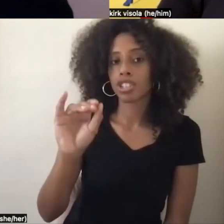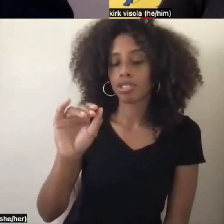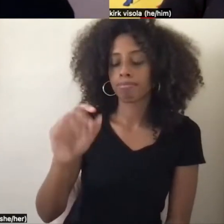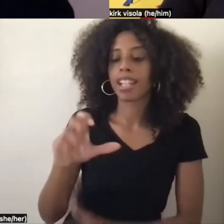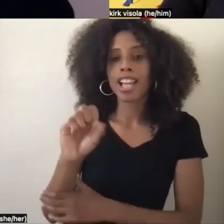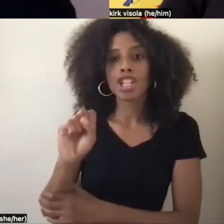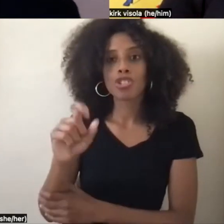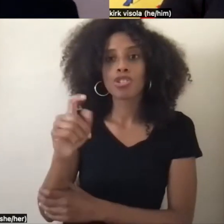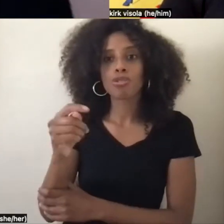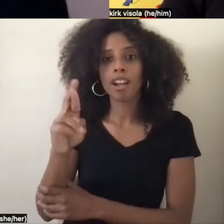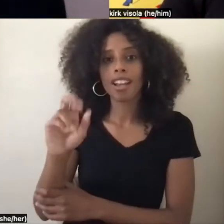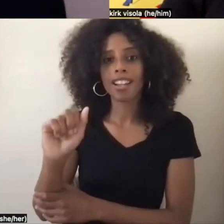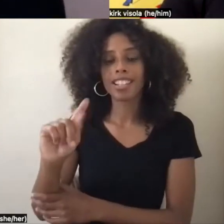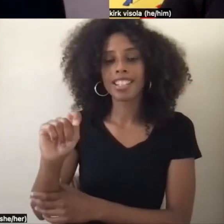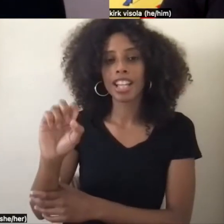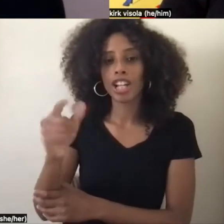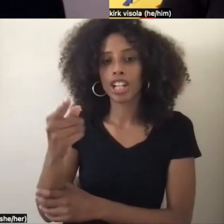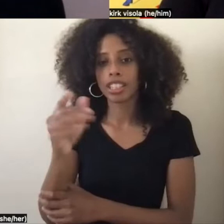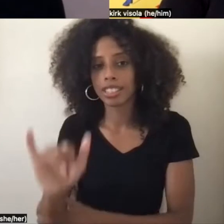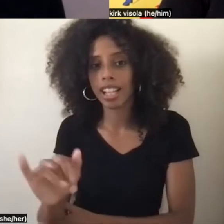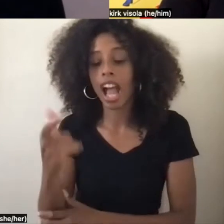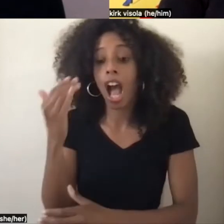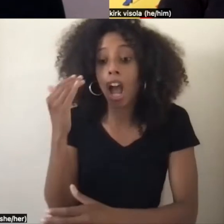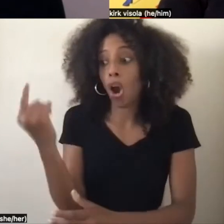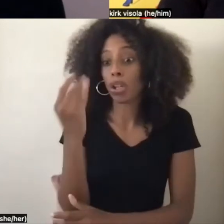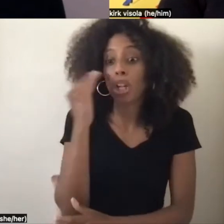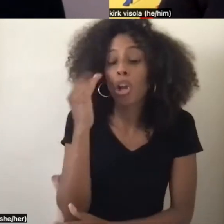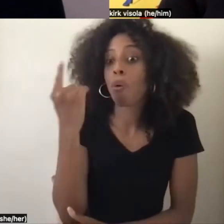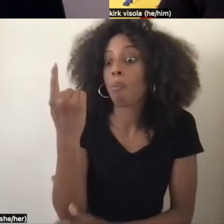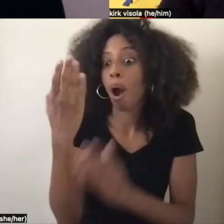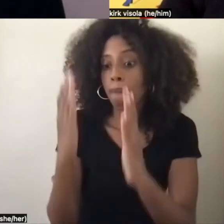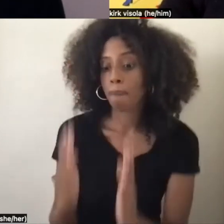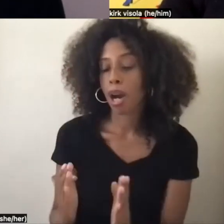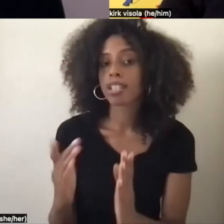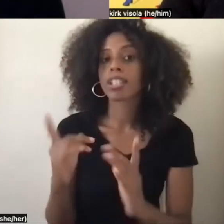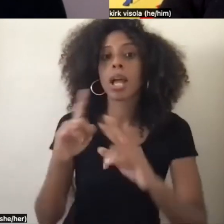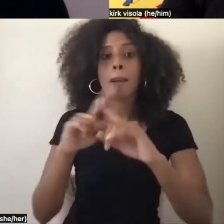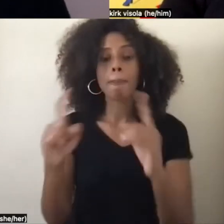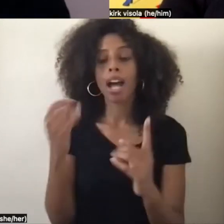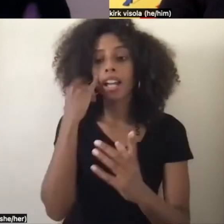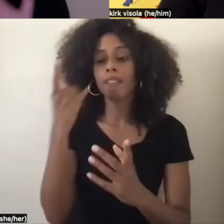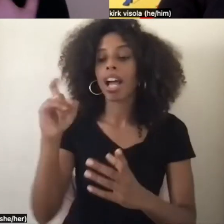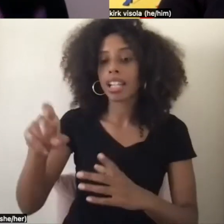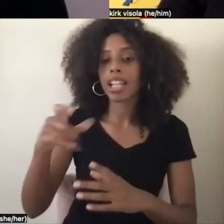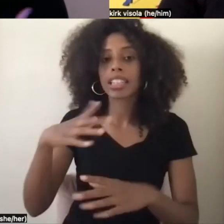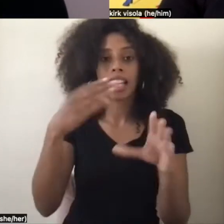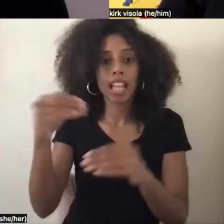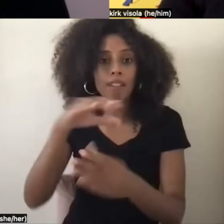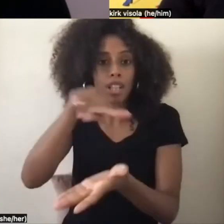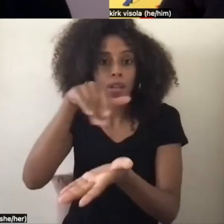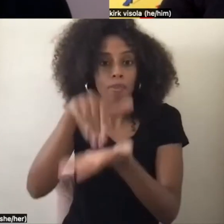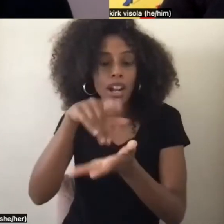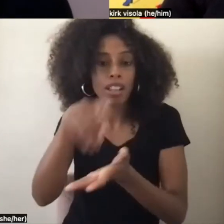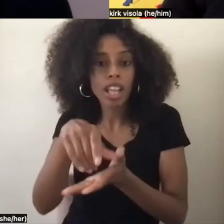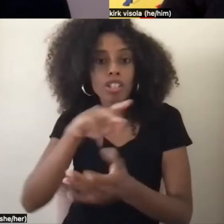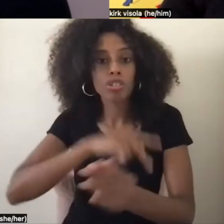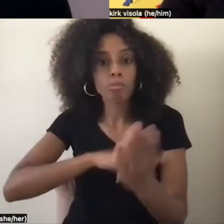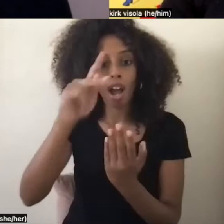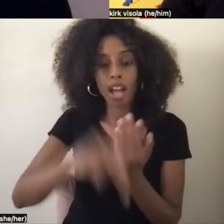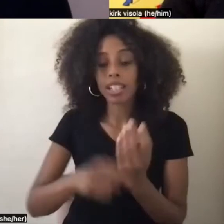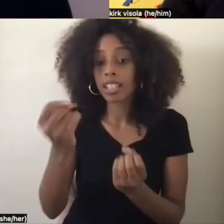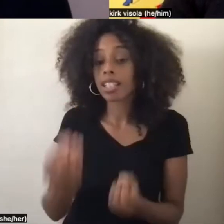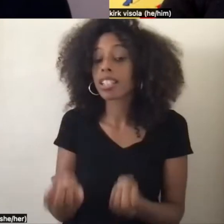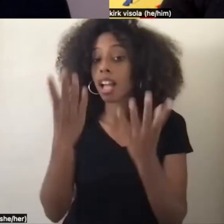strategy. If mm-hmm. I have to leave in the middle of this project, this is how much y'all are going to pay me, and be communicative about that. And it's